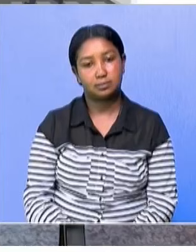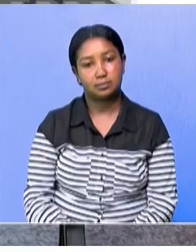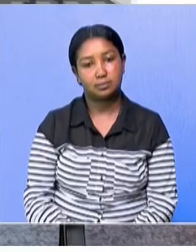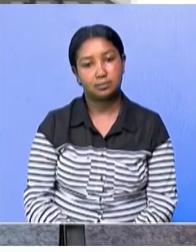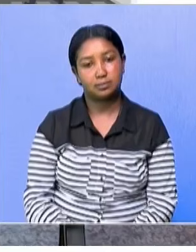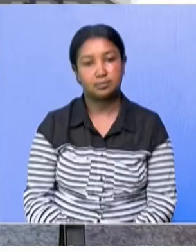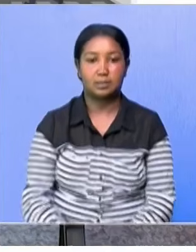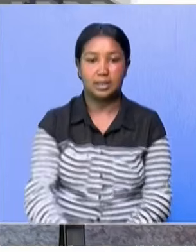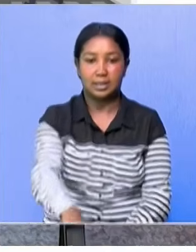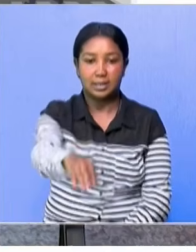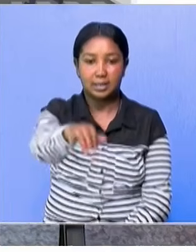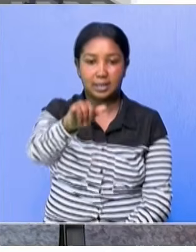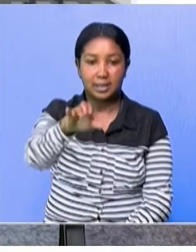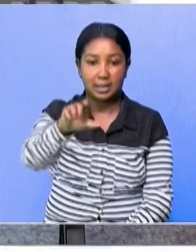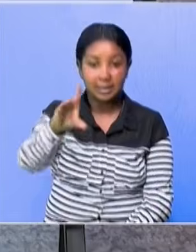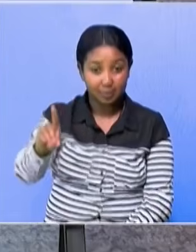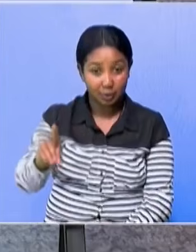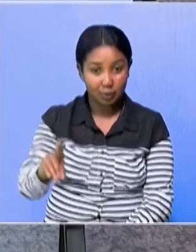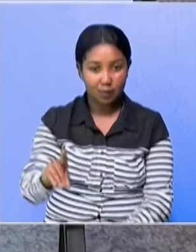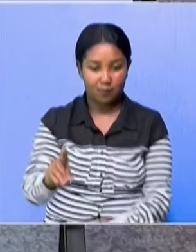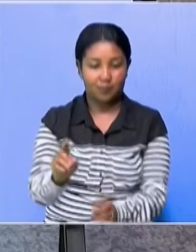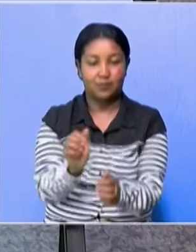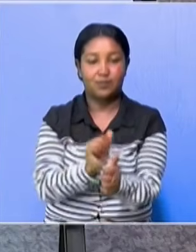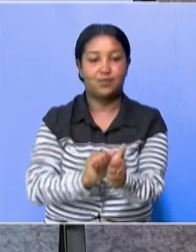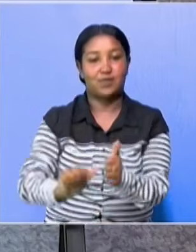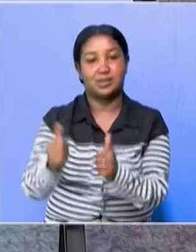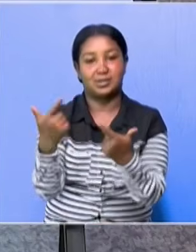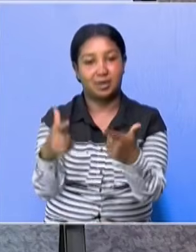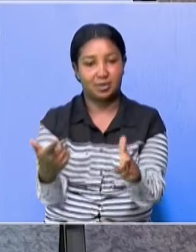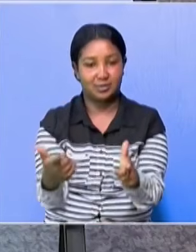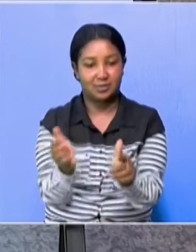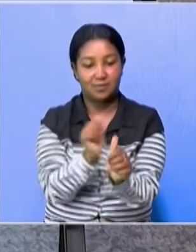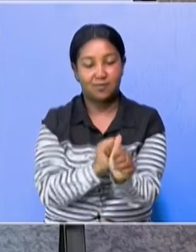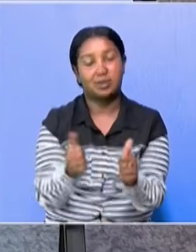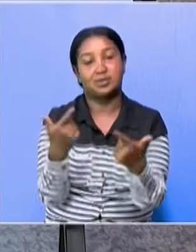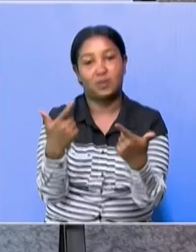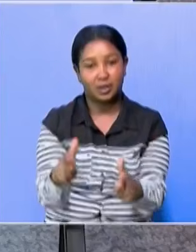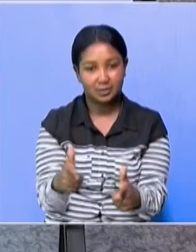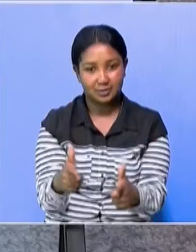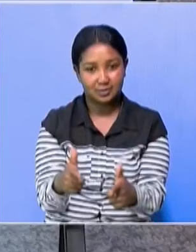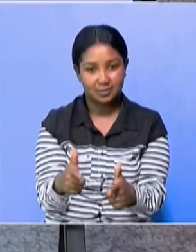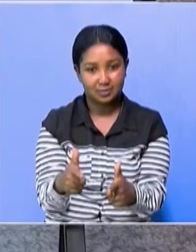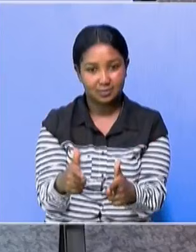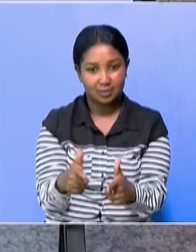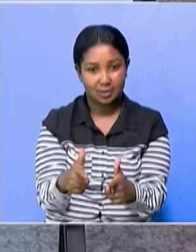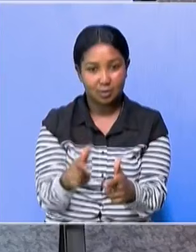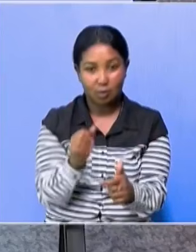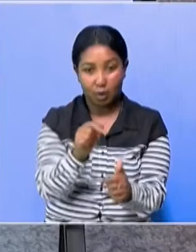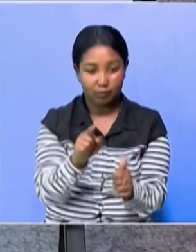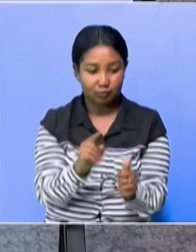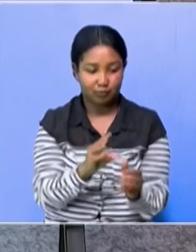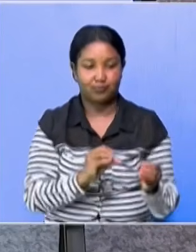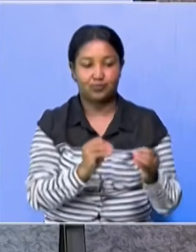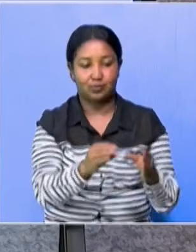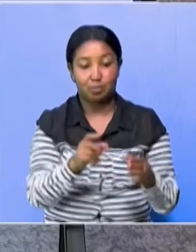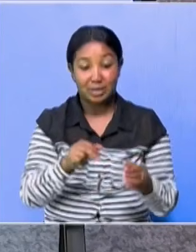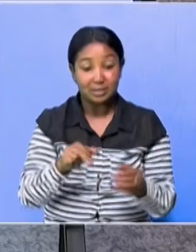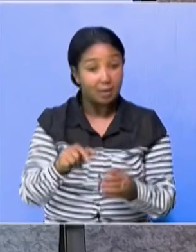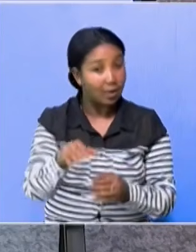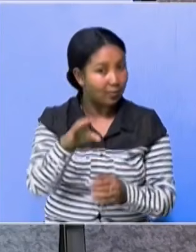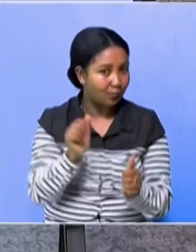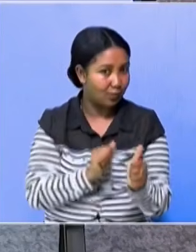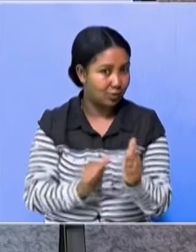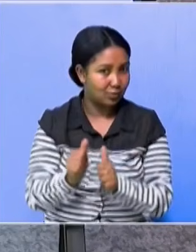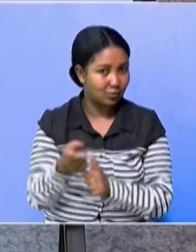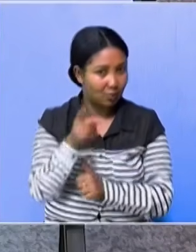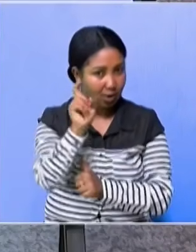Yeah, yield first chance. Yeah. You should yield the chance to cross the road for pedestrians.